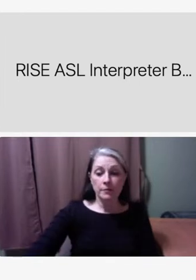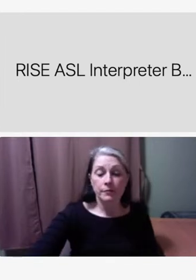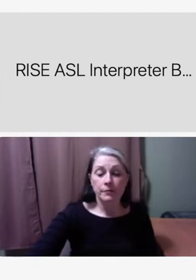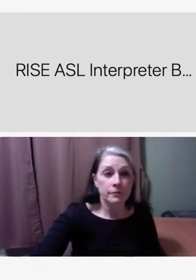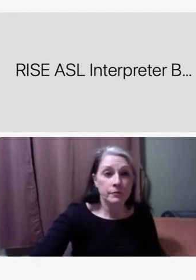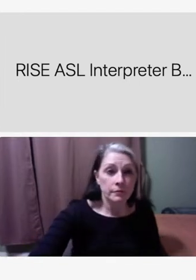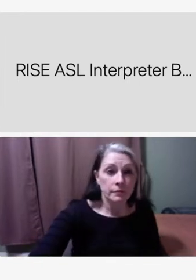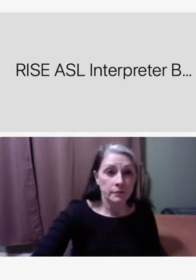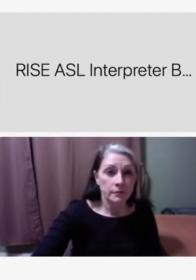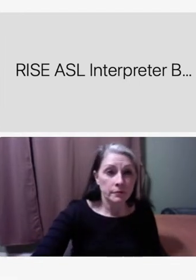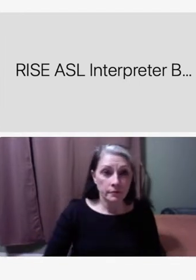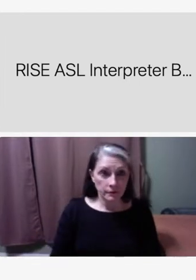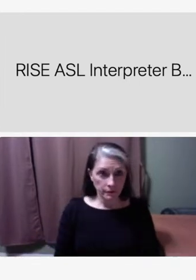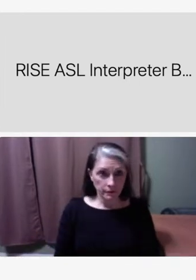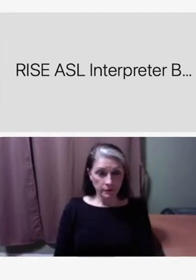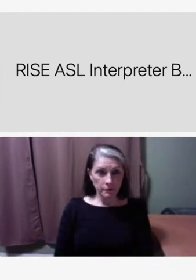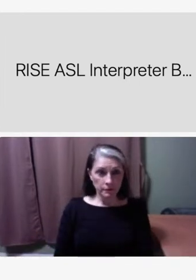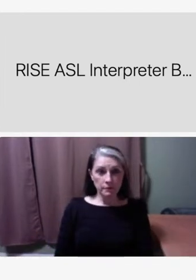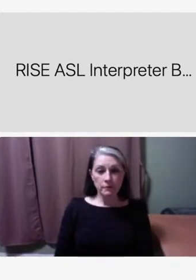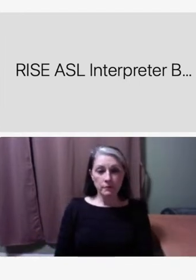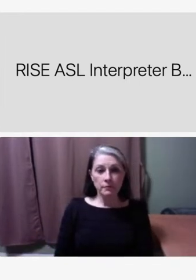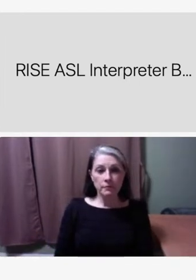Right hand over your heart.